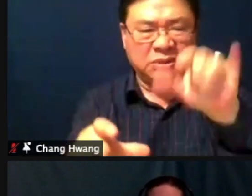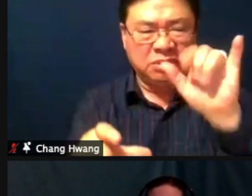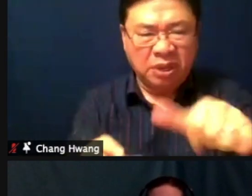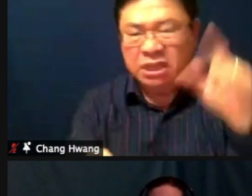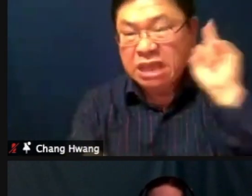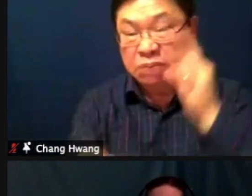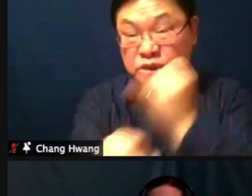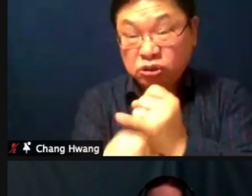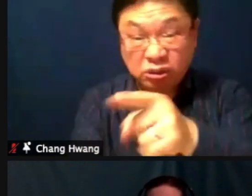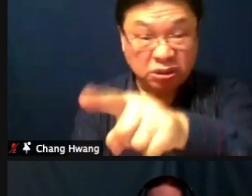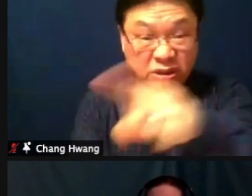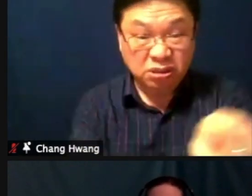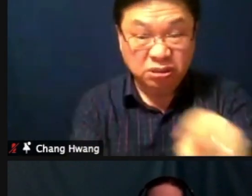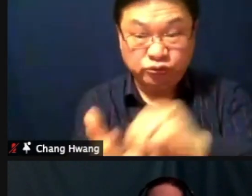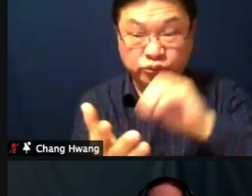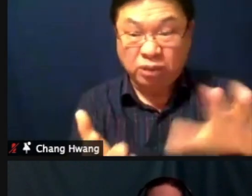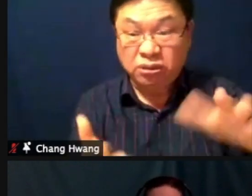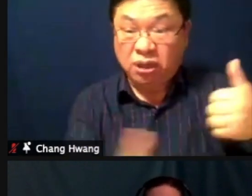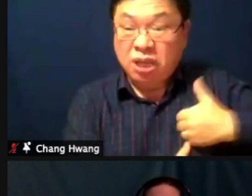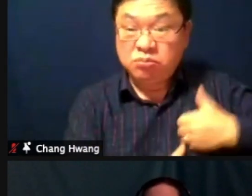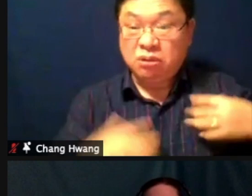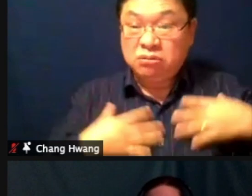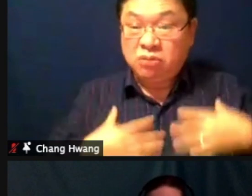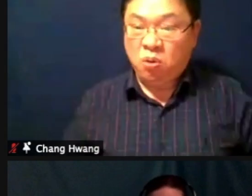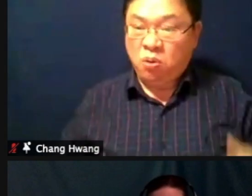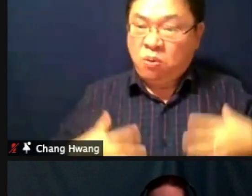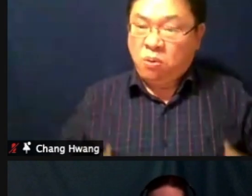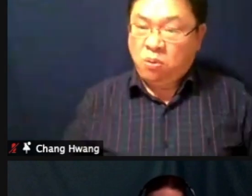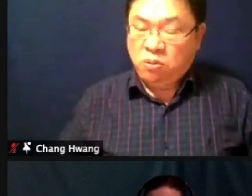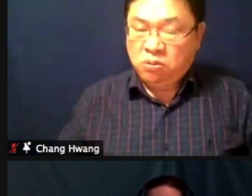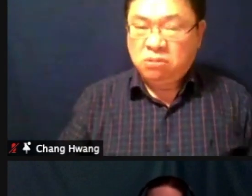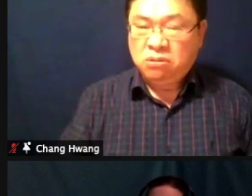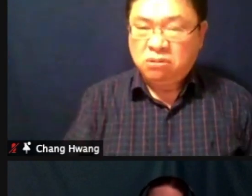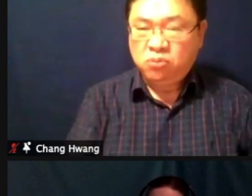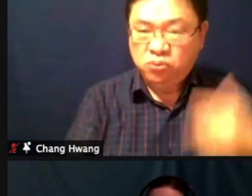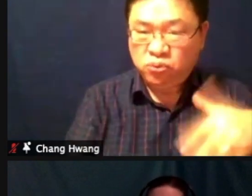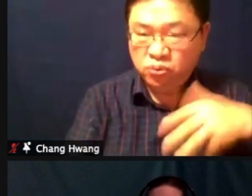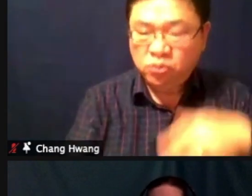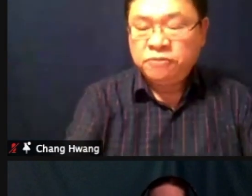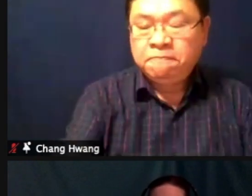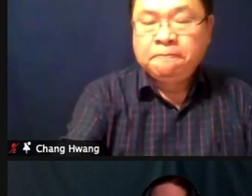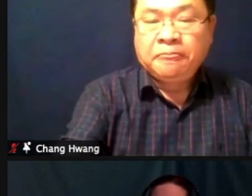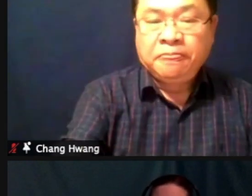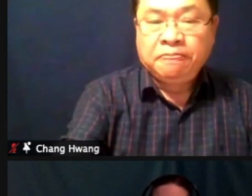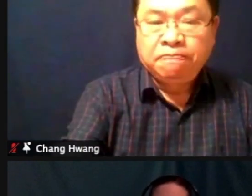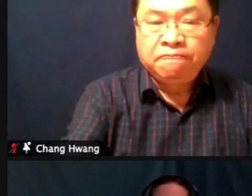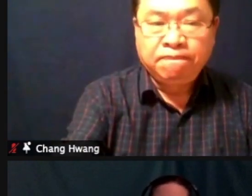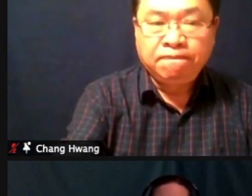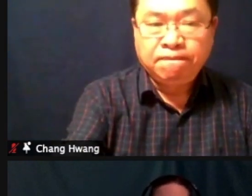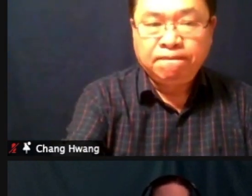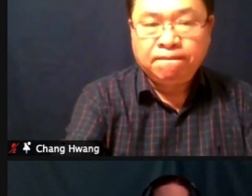1942 when this picture was taken. And this is a deaf residential school. So the clothing